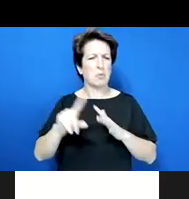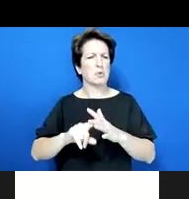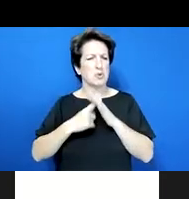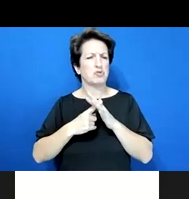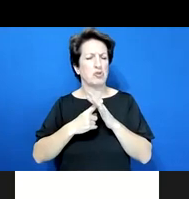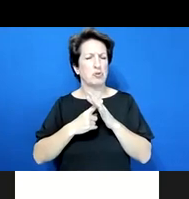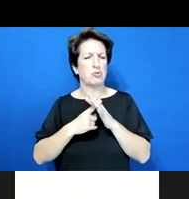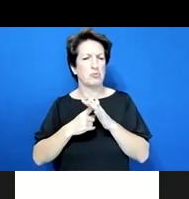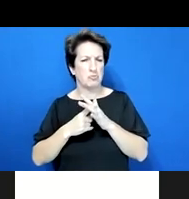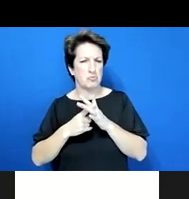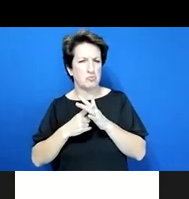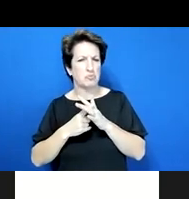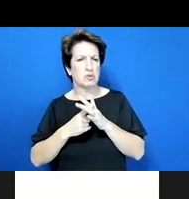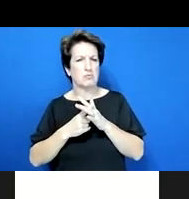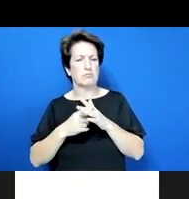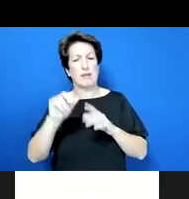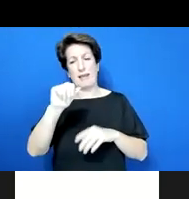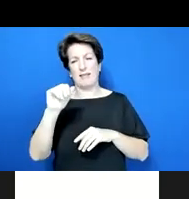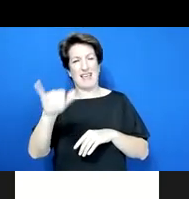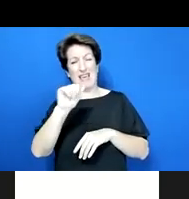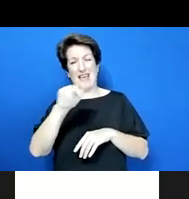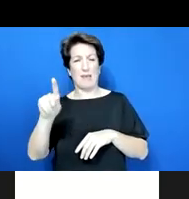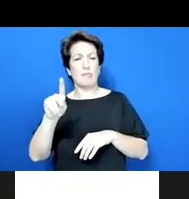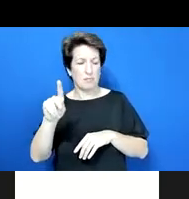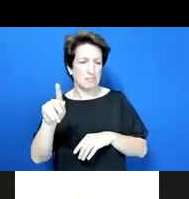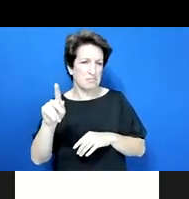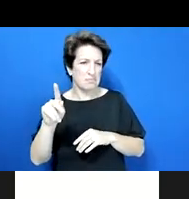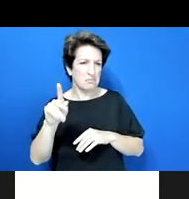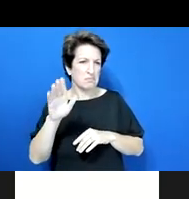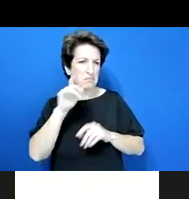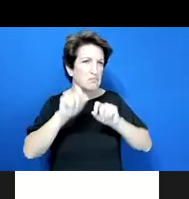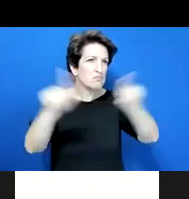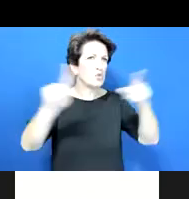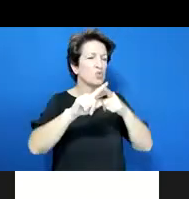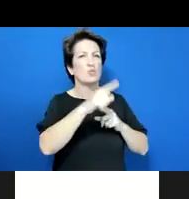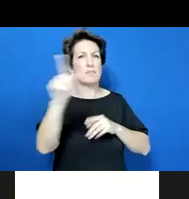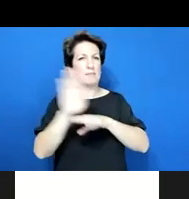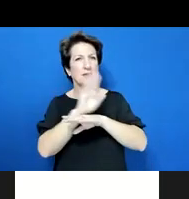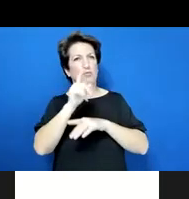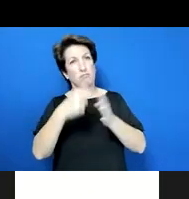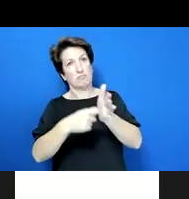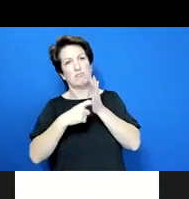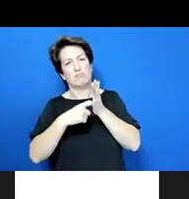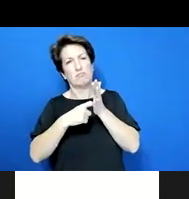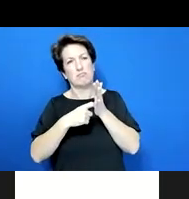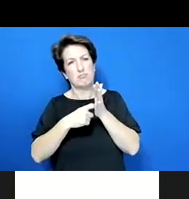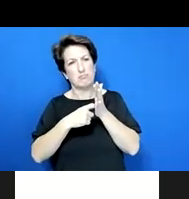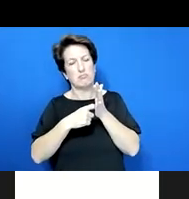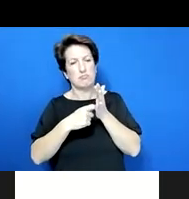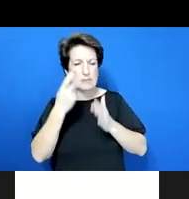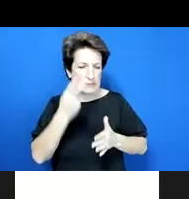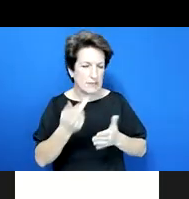app to businesses that are required to have people prove vaccination status before they